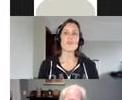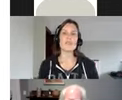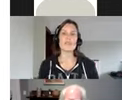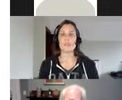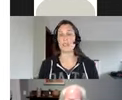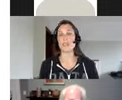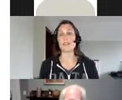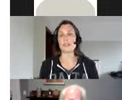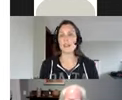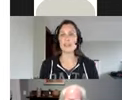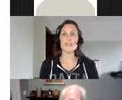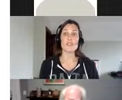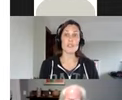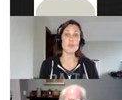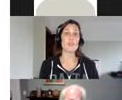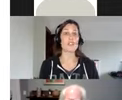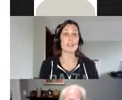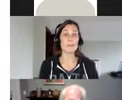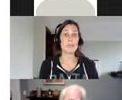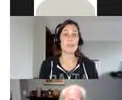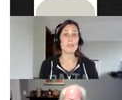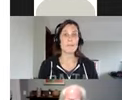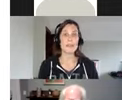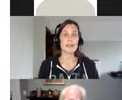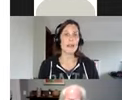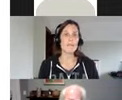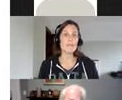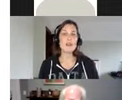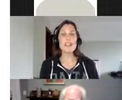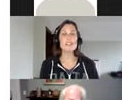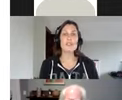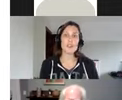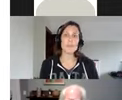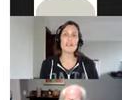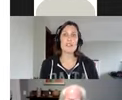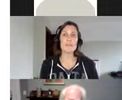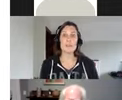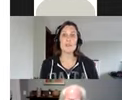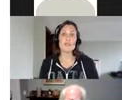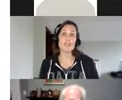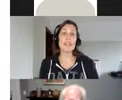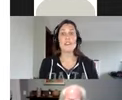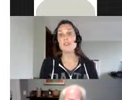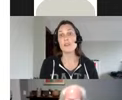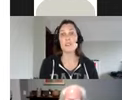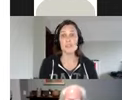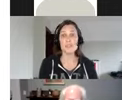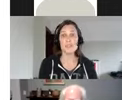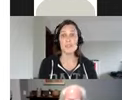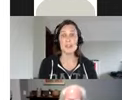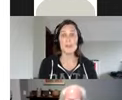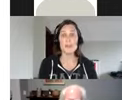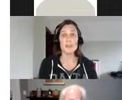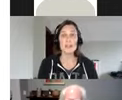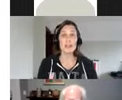And so we use those with distinct colors or hues or shapes. You know, occasionally there are going to be examples where you do use light and dark versions